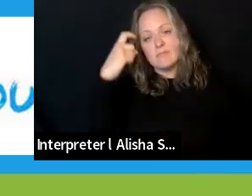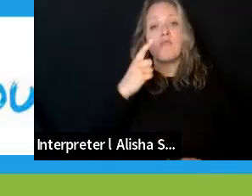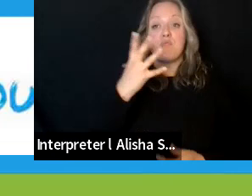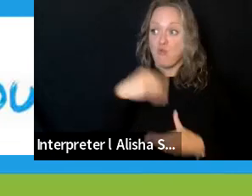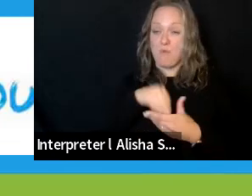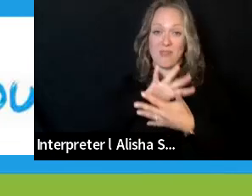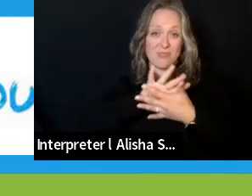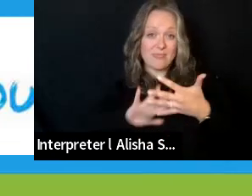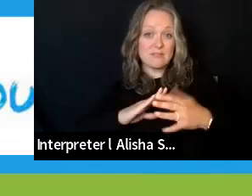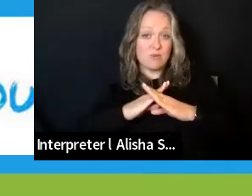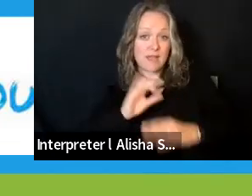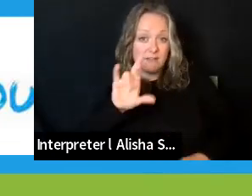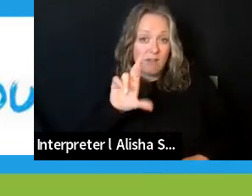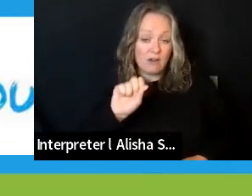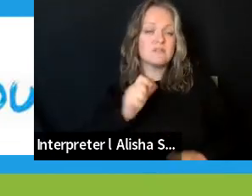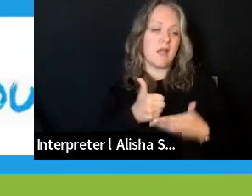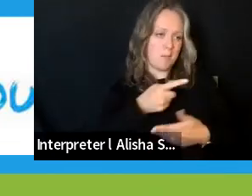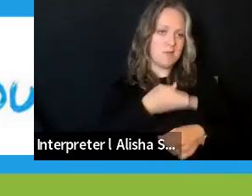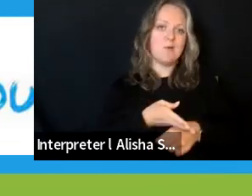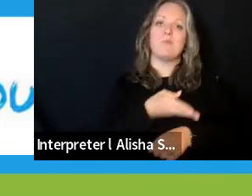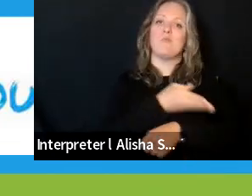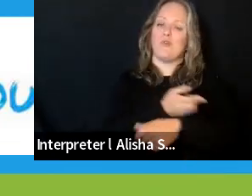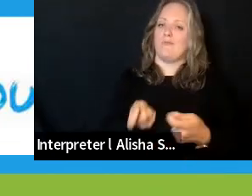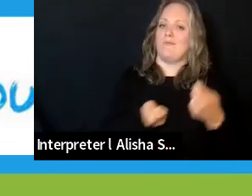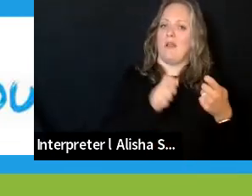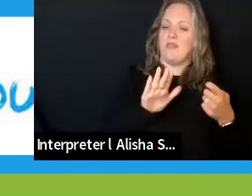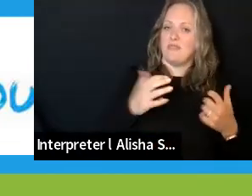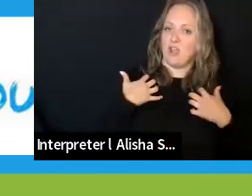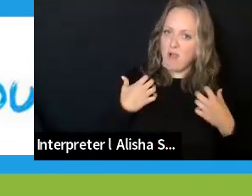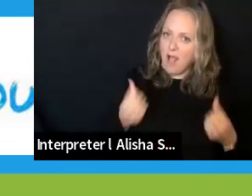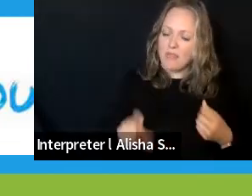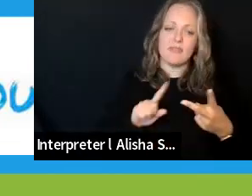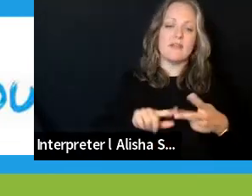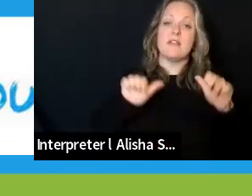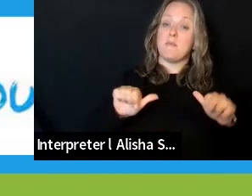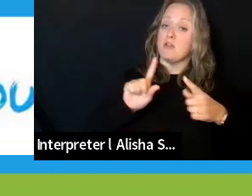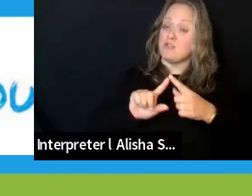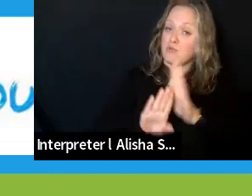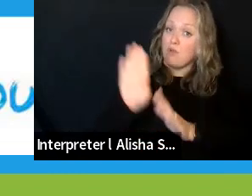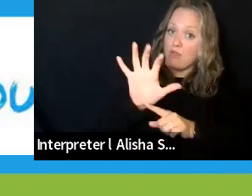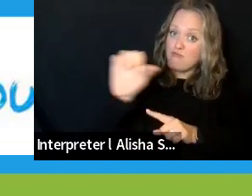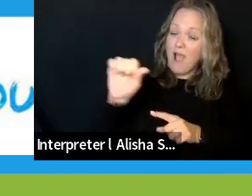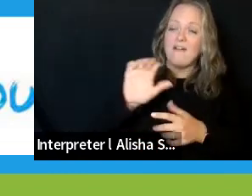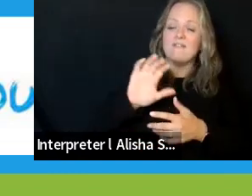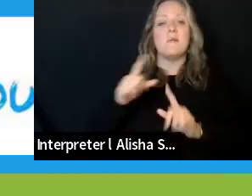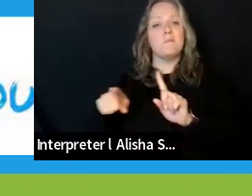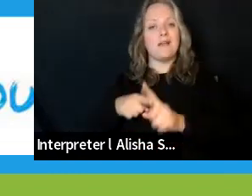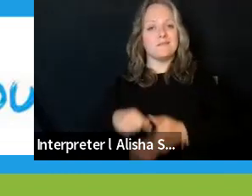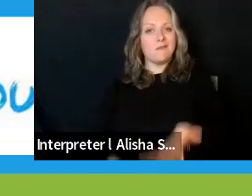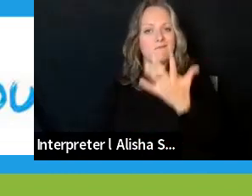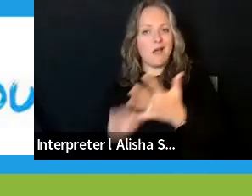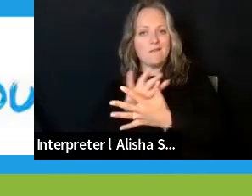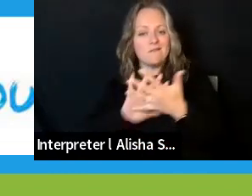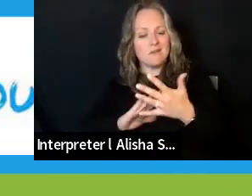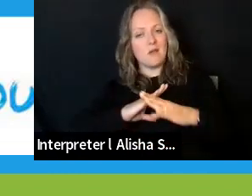be able to increase their health and well-being, increase their capacity to thrive, and the protective factors will buffer again against that toxic stress that